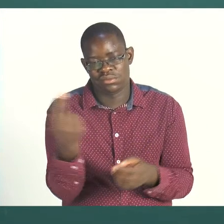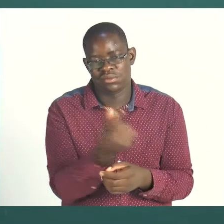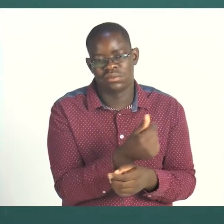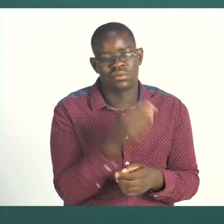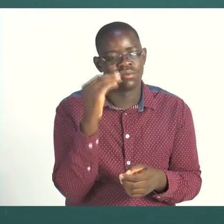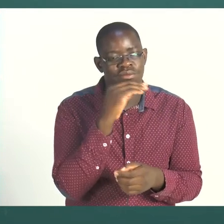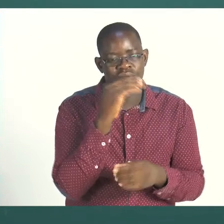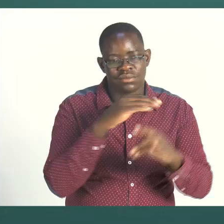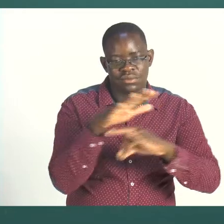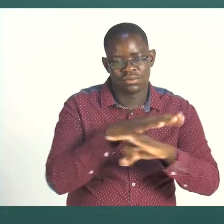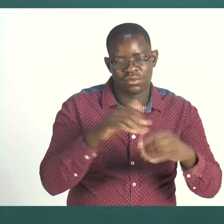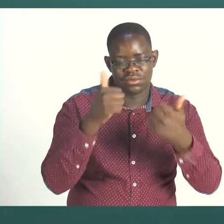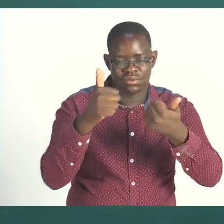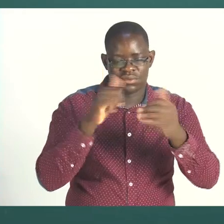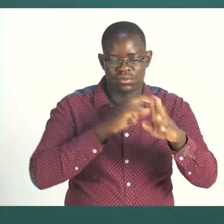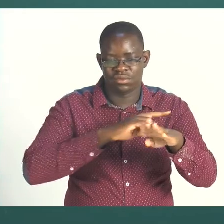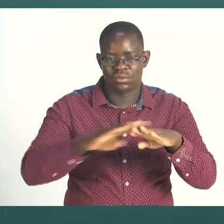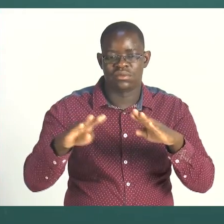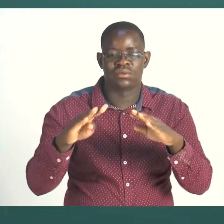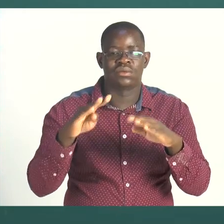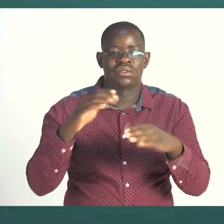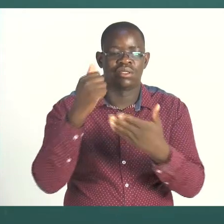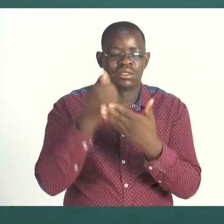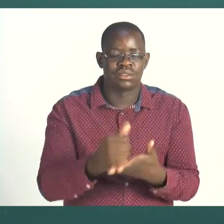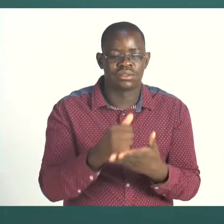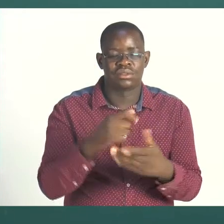your livestock in a good condition during drought.